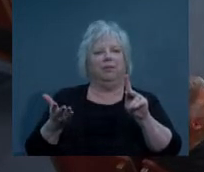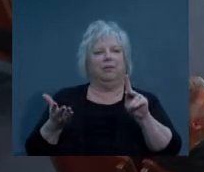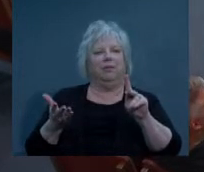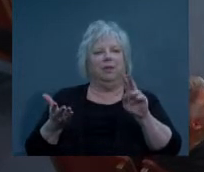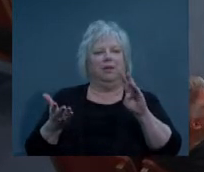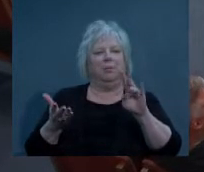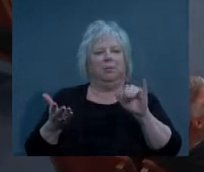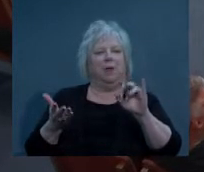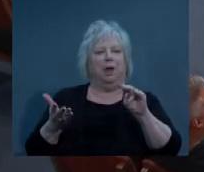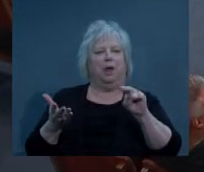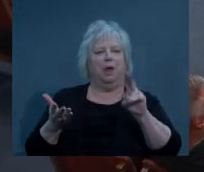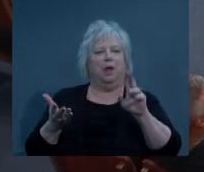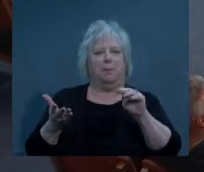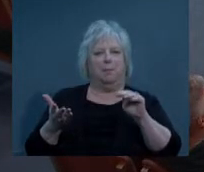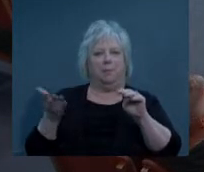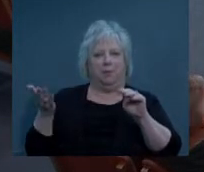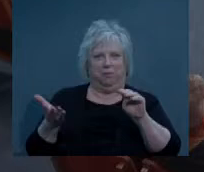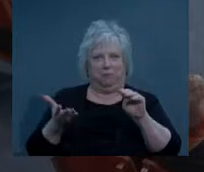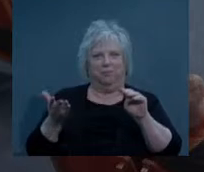Commissioner Bynum. Here.